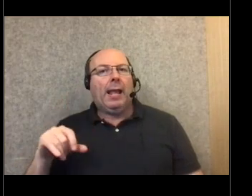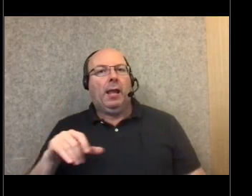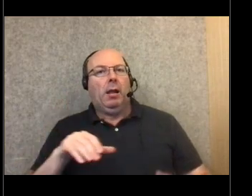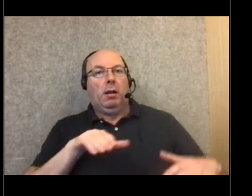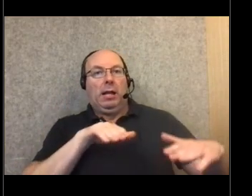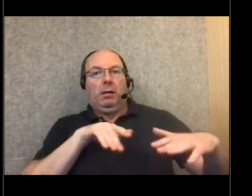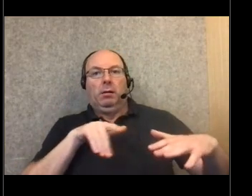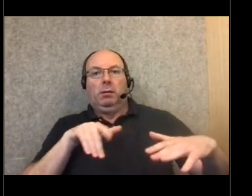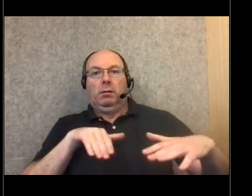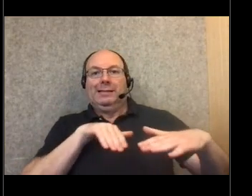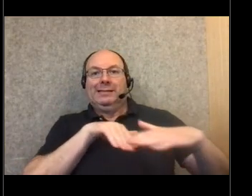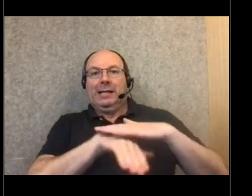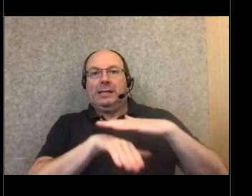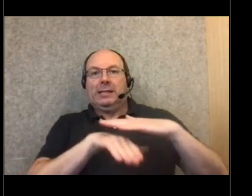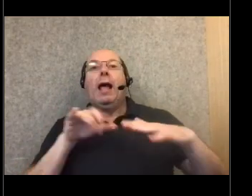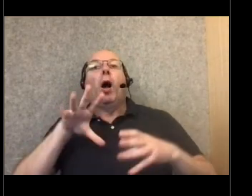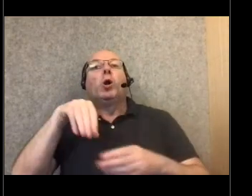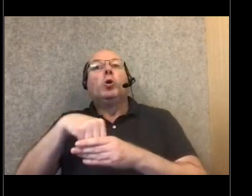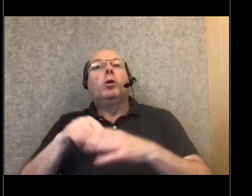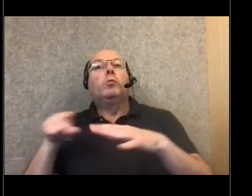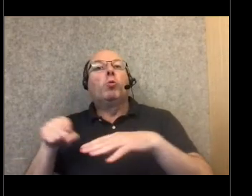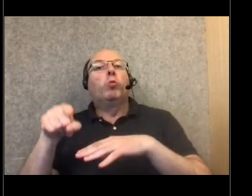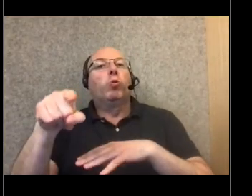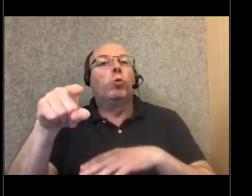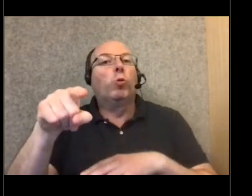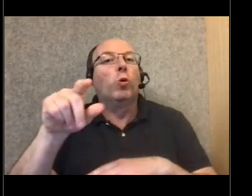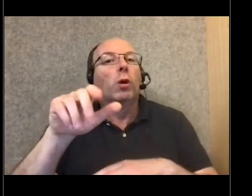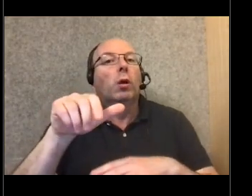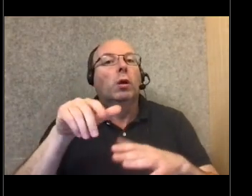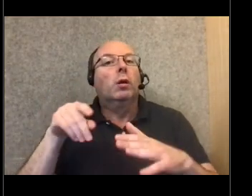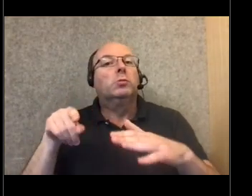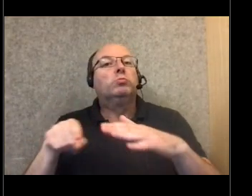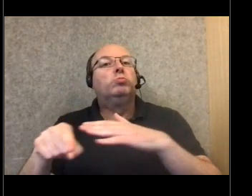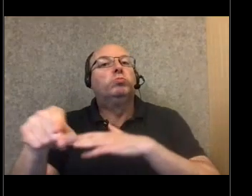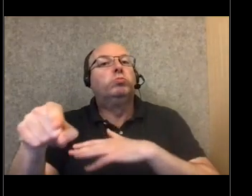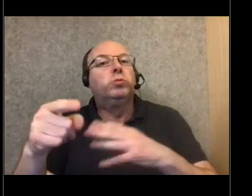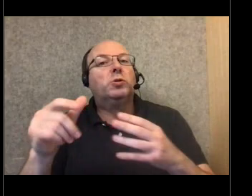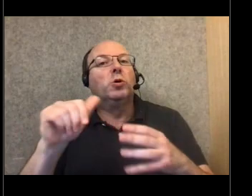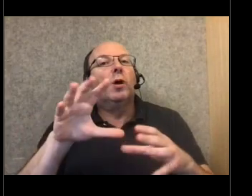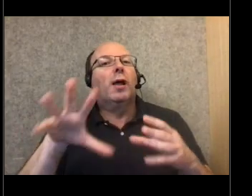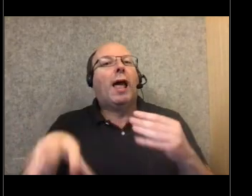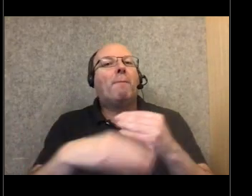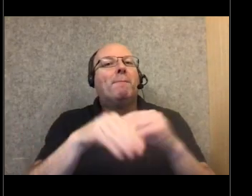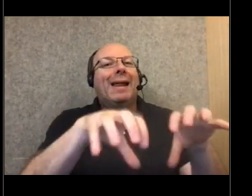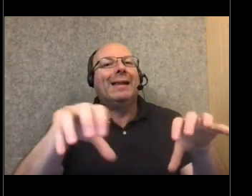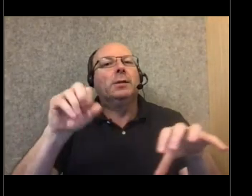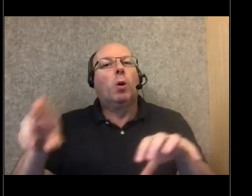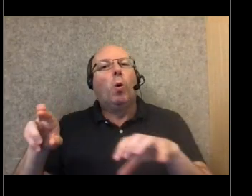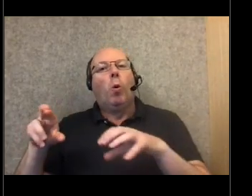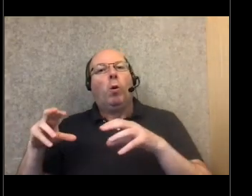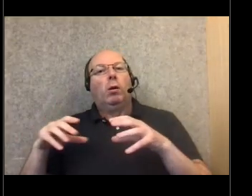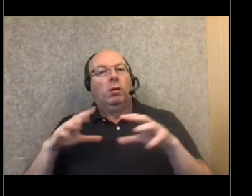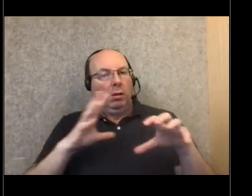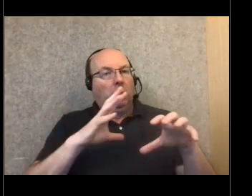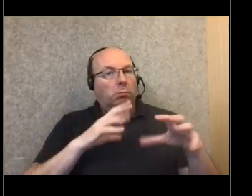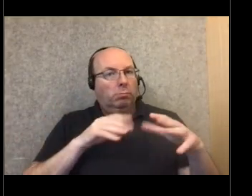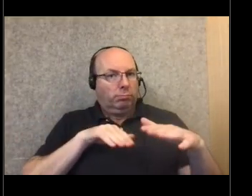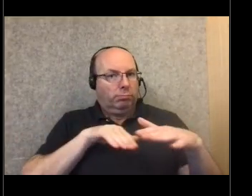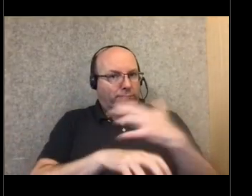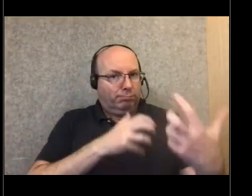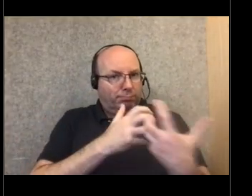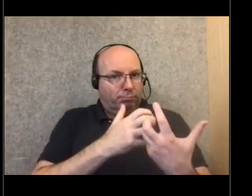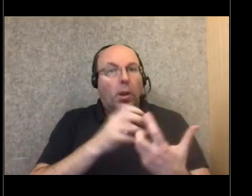to amenities, but only a sidewalk between covered buildings, the sidewalk is not required to comply with